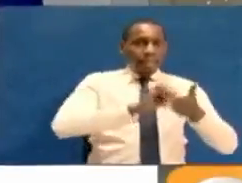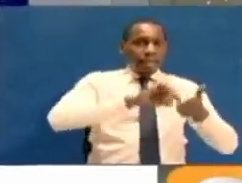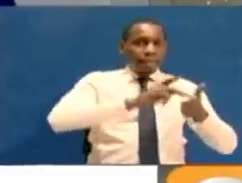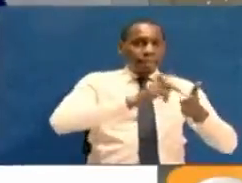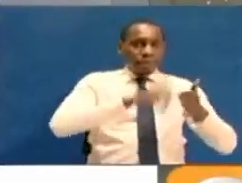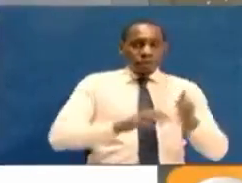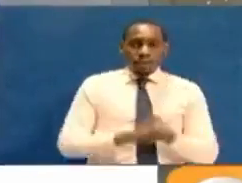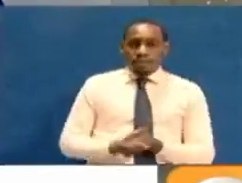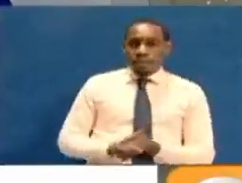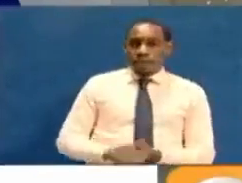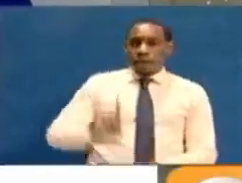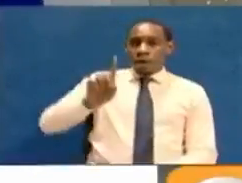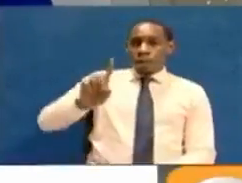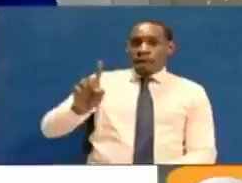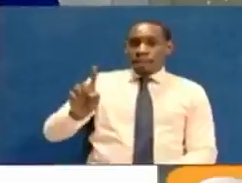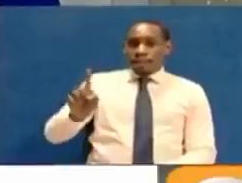have